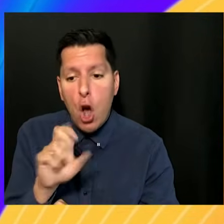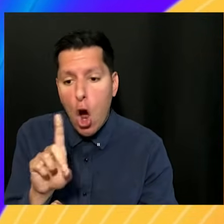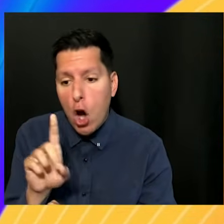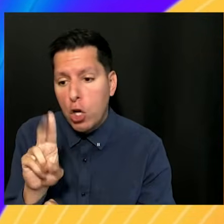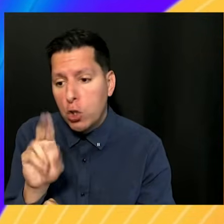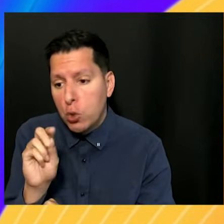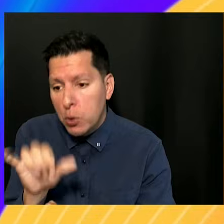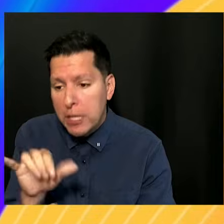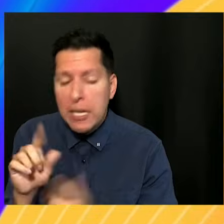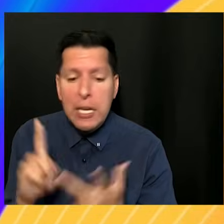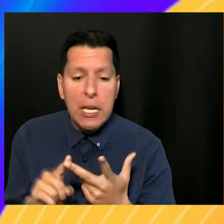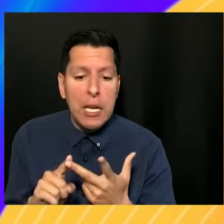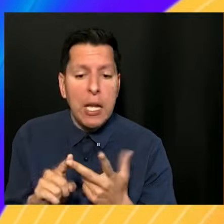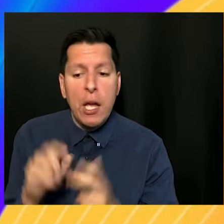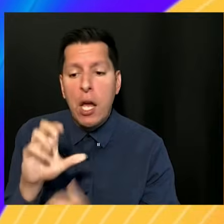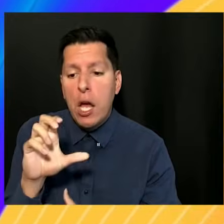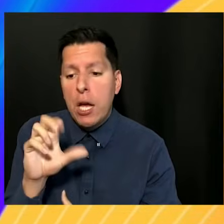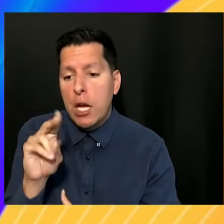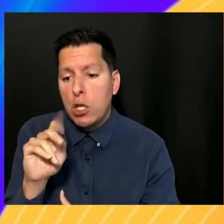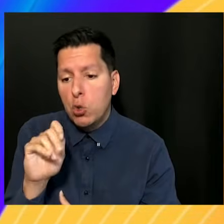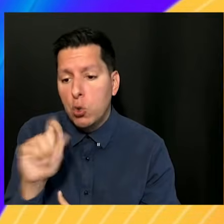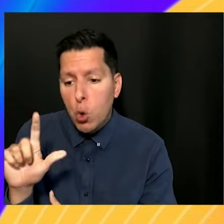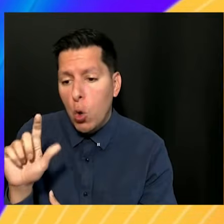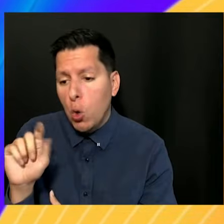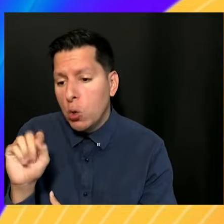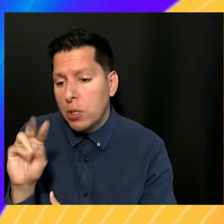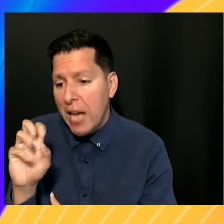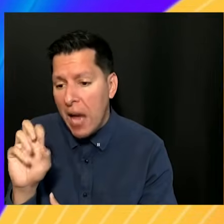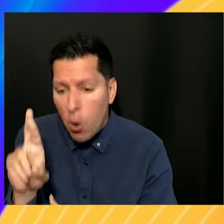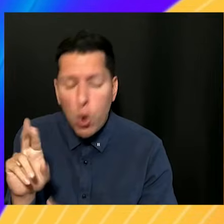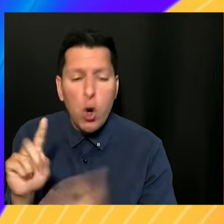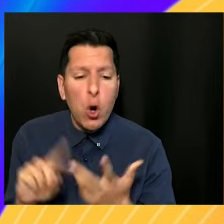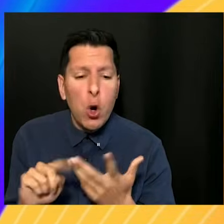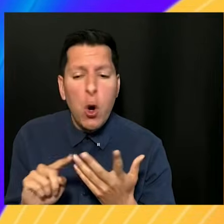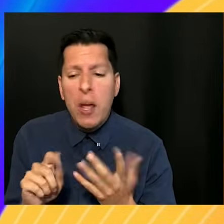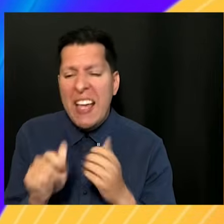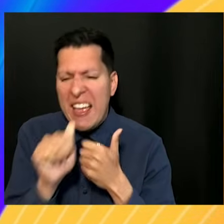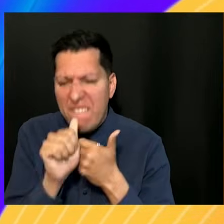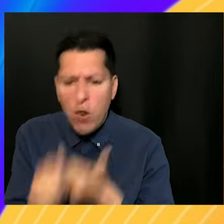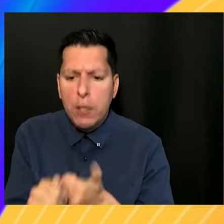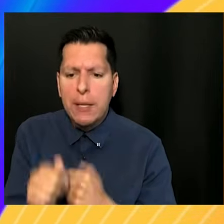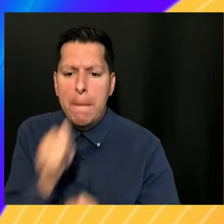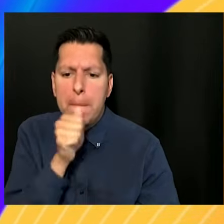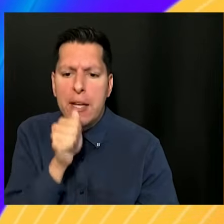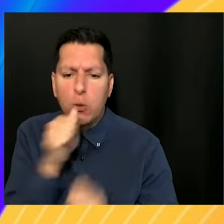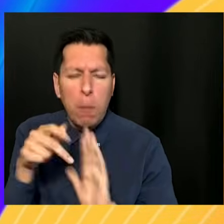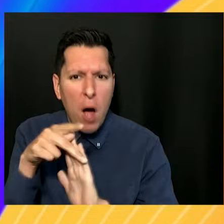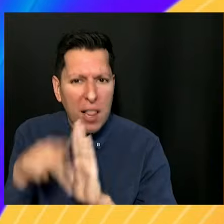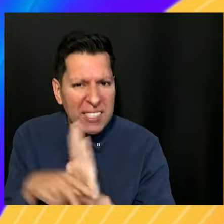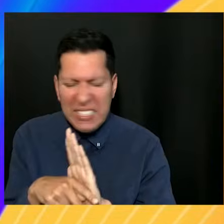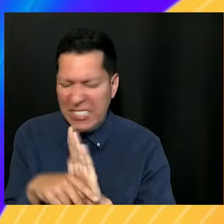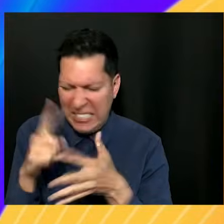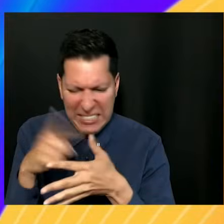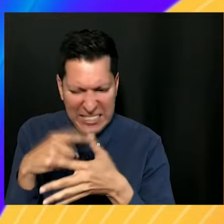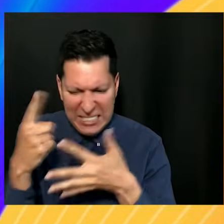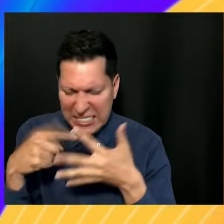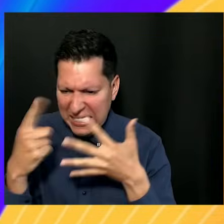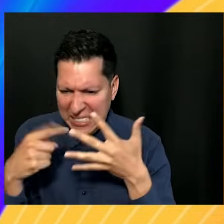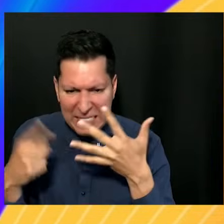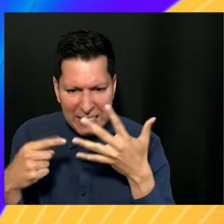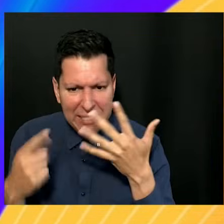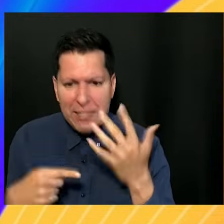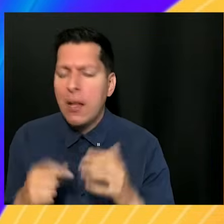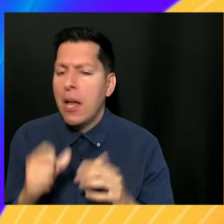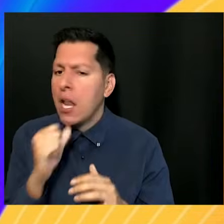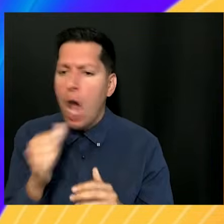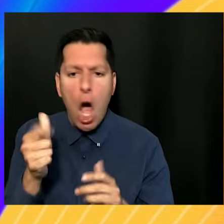tower, with a bunch of things like enforcing password policies, encryption at rest, in transit, detecting non-compliant services so you